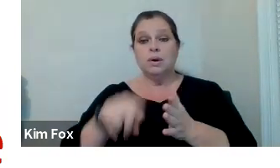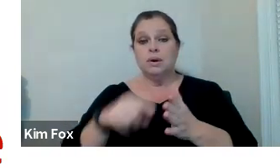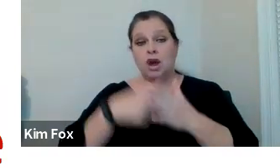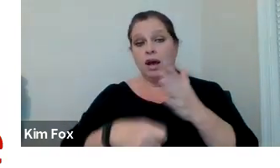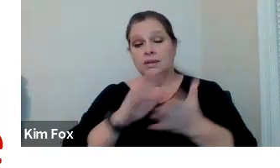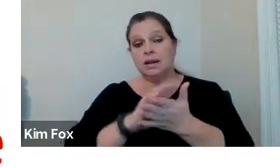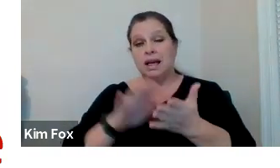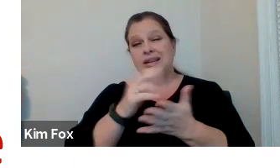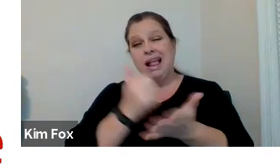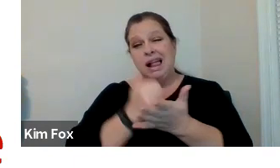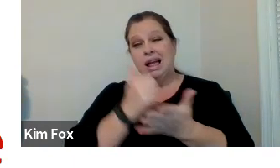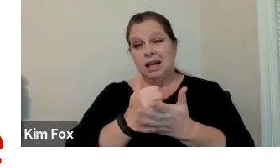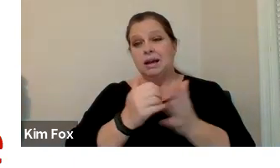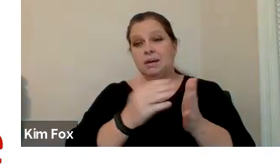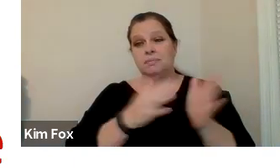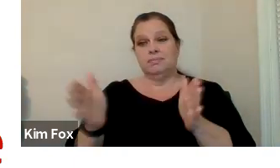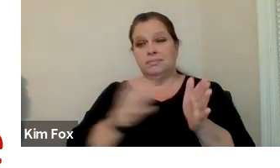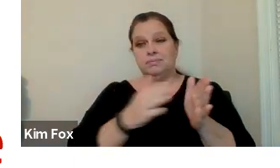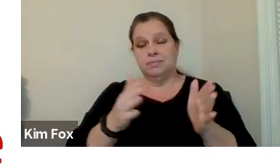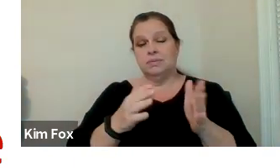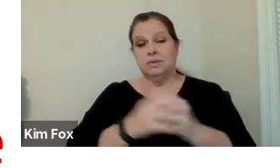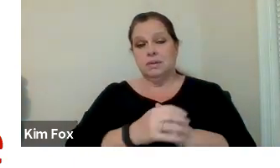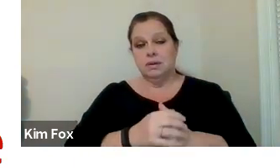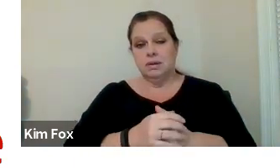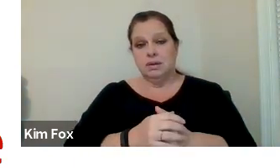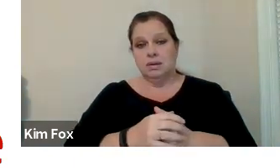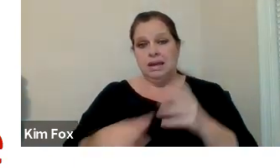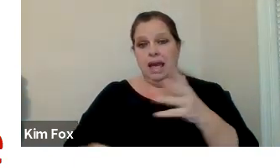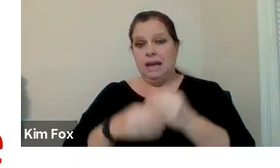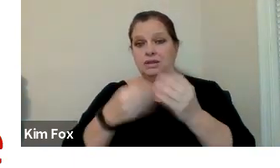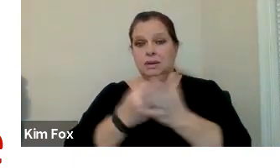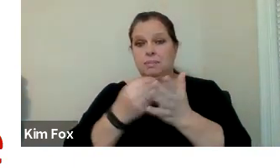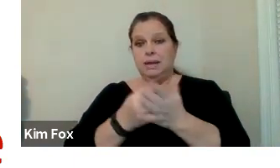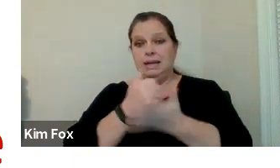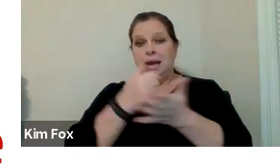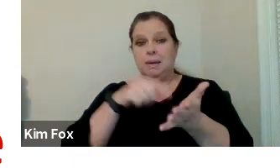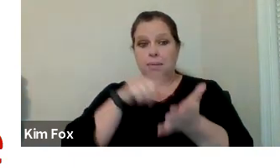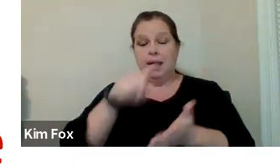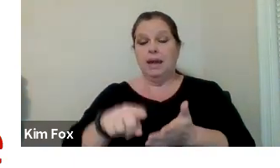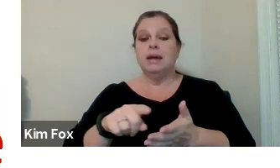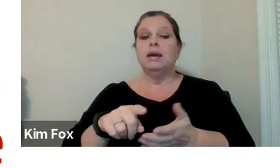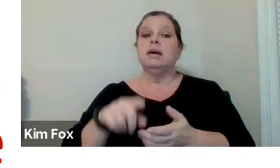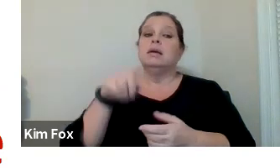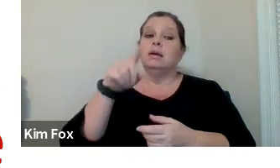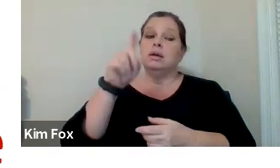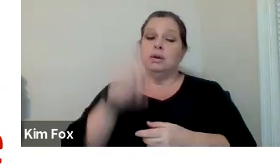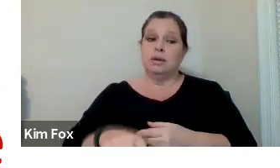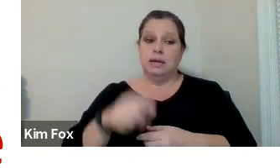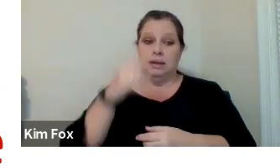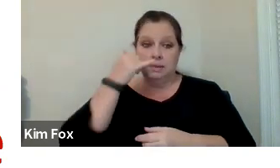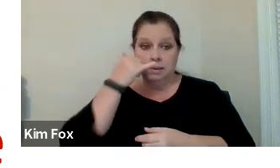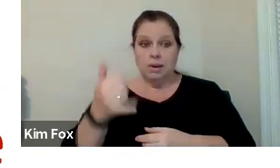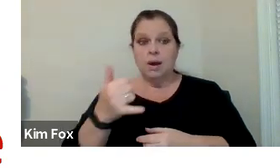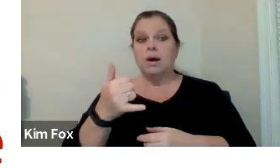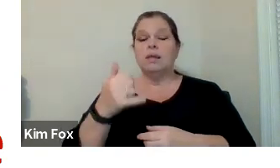kind of helps to bridge that gap. I do suggest calling and providing the necessary documents that they require, and they said that they would